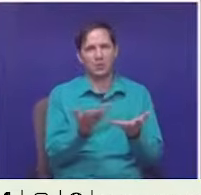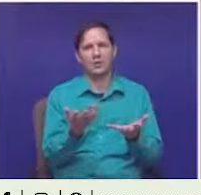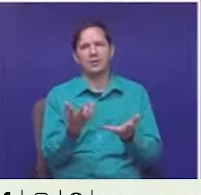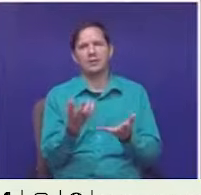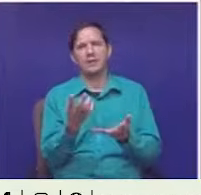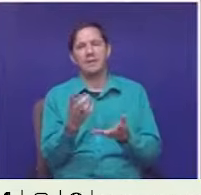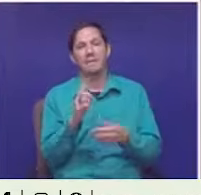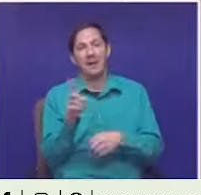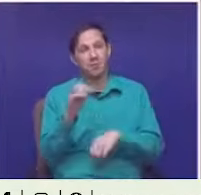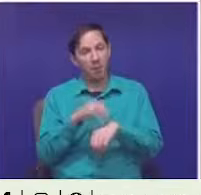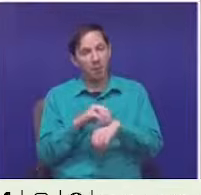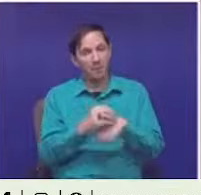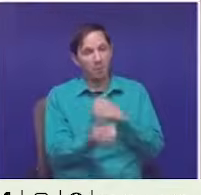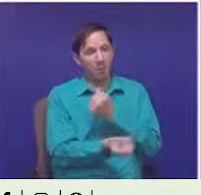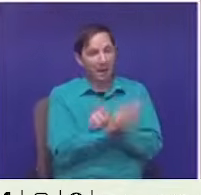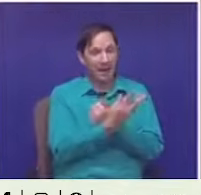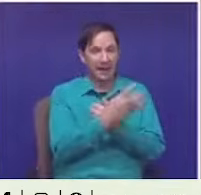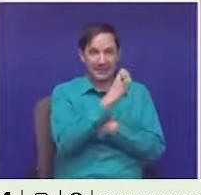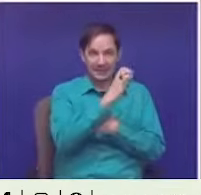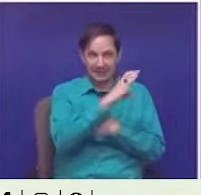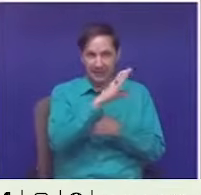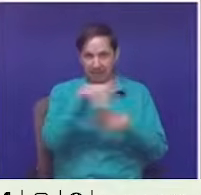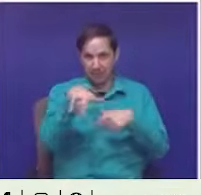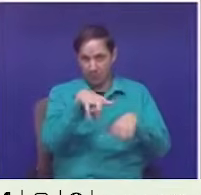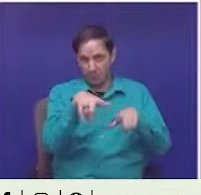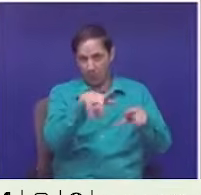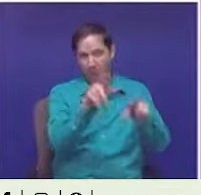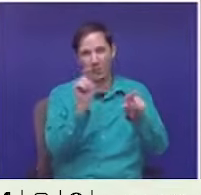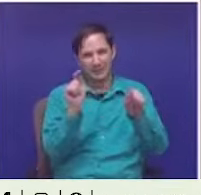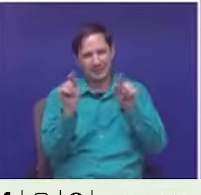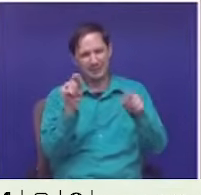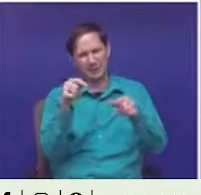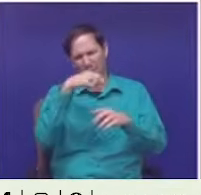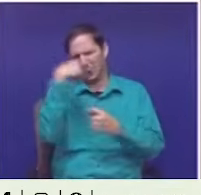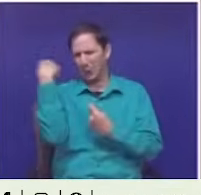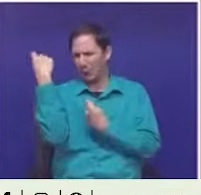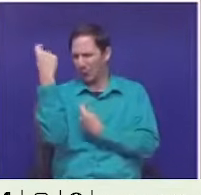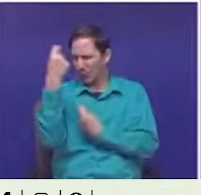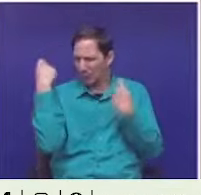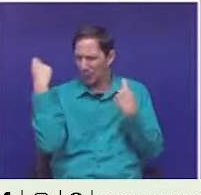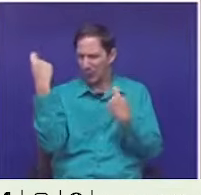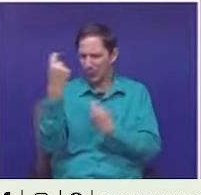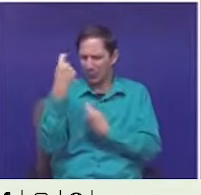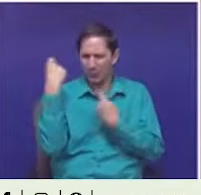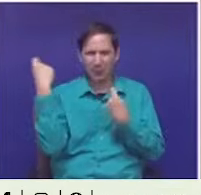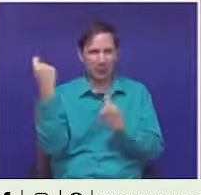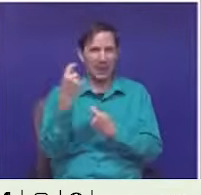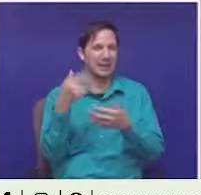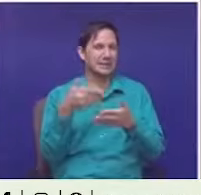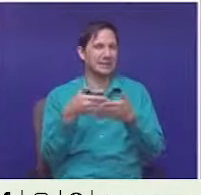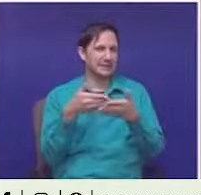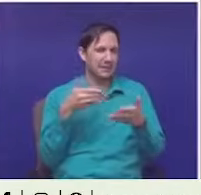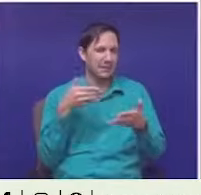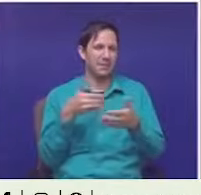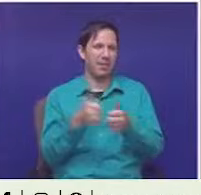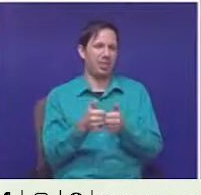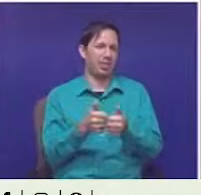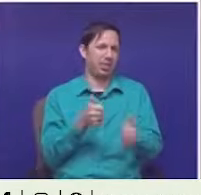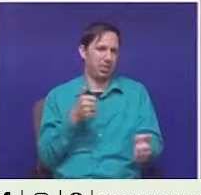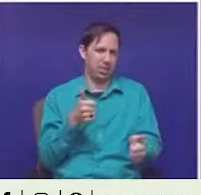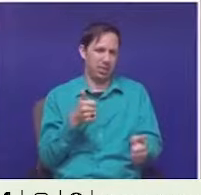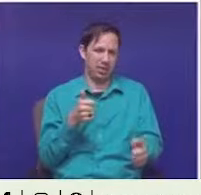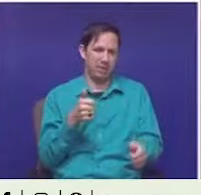and KwaZulu-Natal, these provinces that are deeply rural, some of these backlogs still exist, and they exist in a real